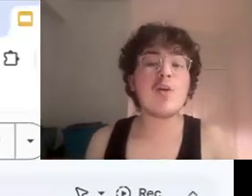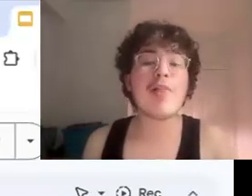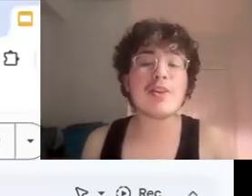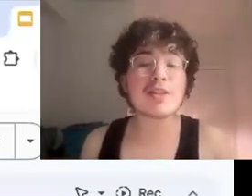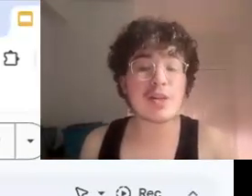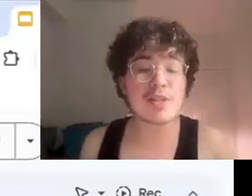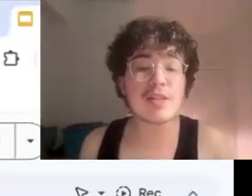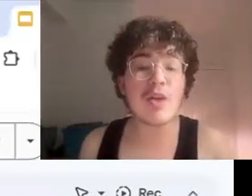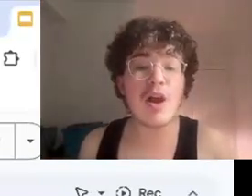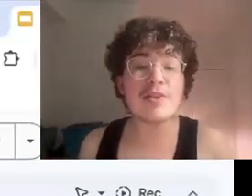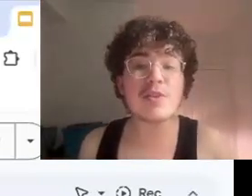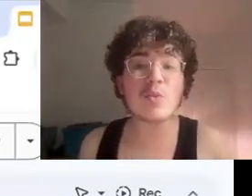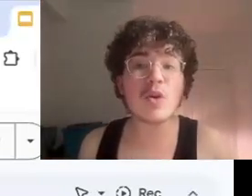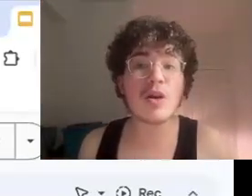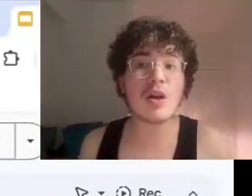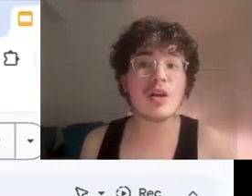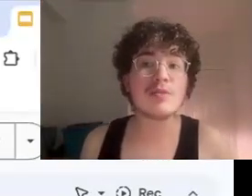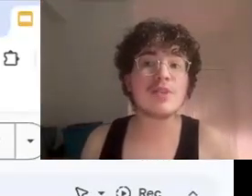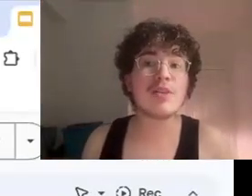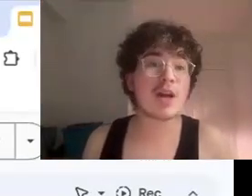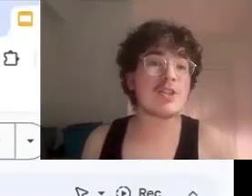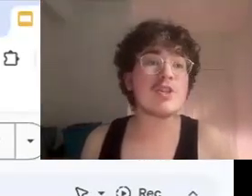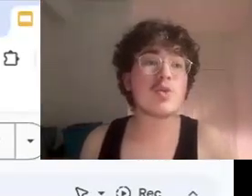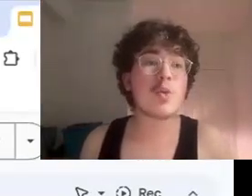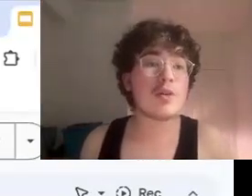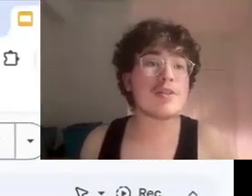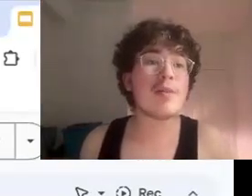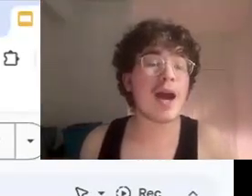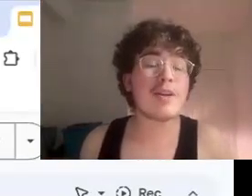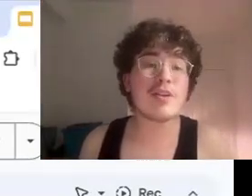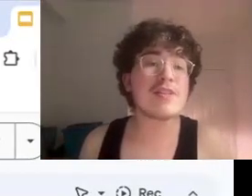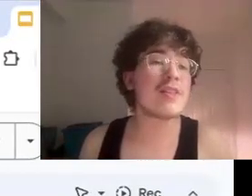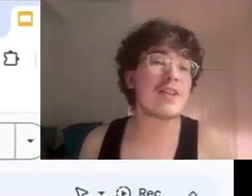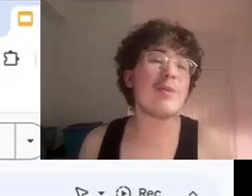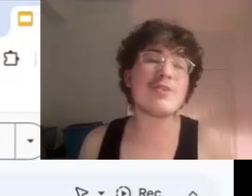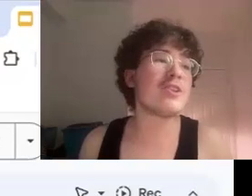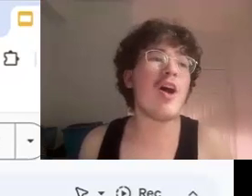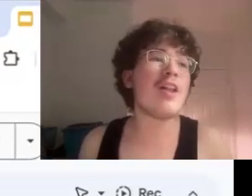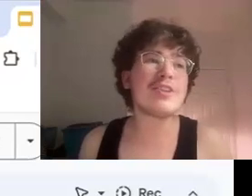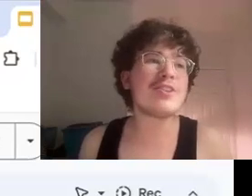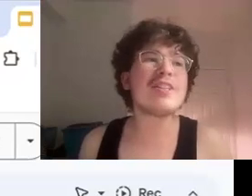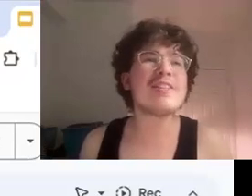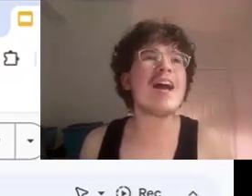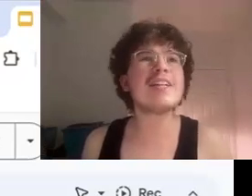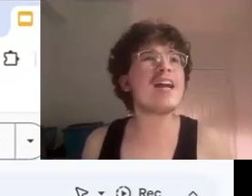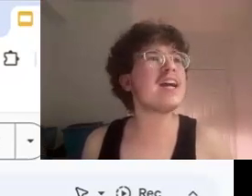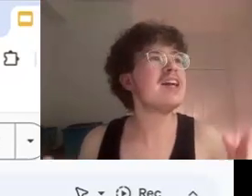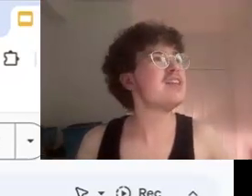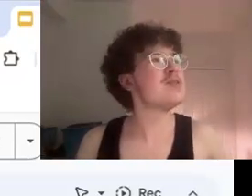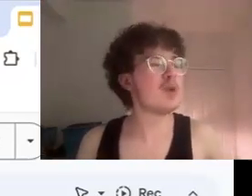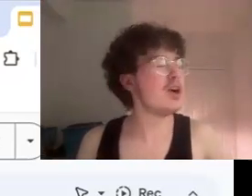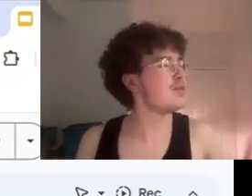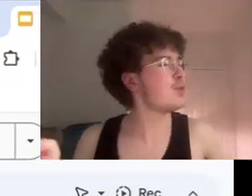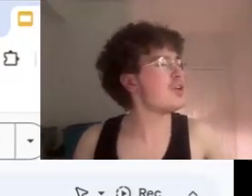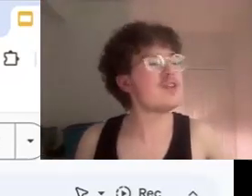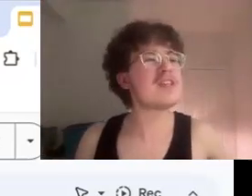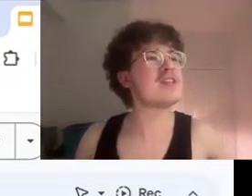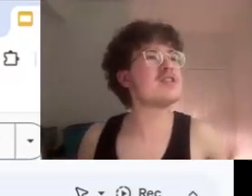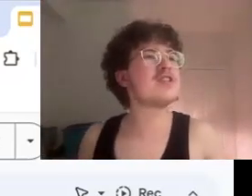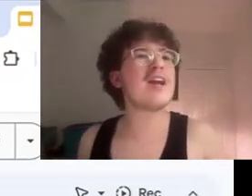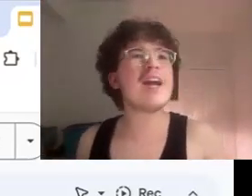a range of primary and secondary sources to support this work. So I engaged with Westlaw, which is